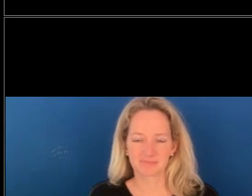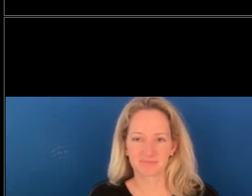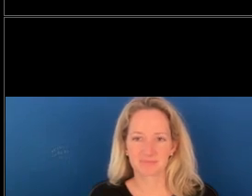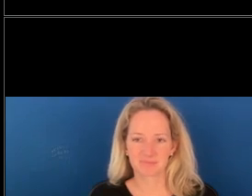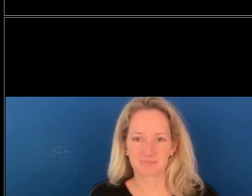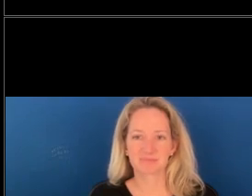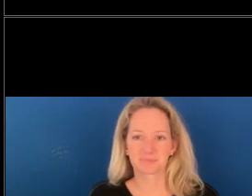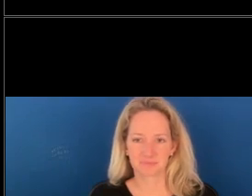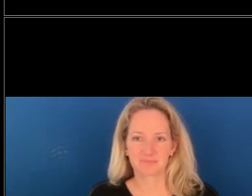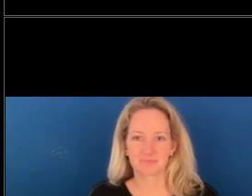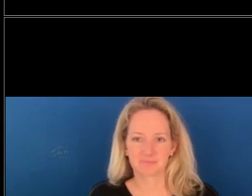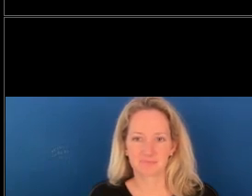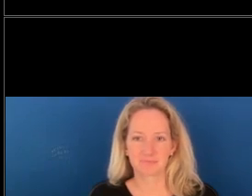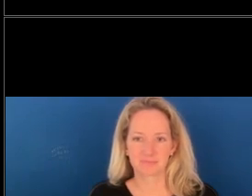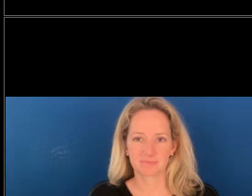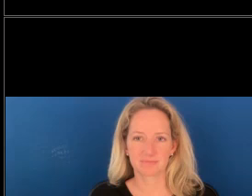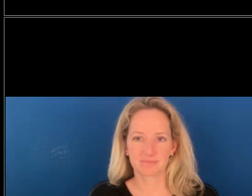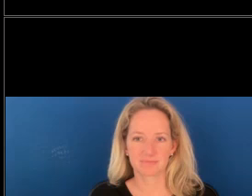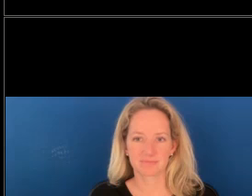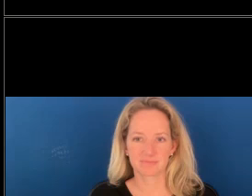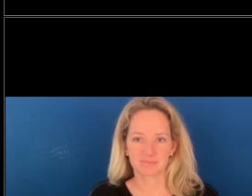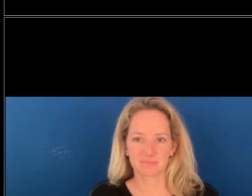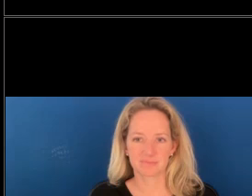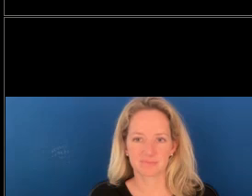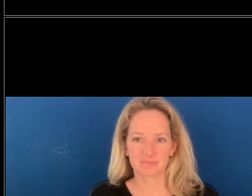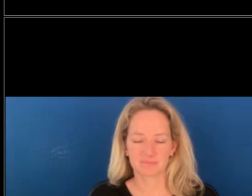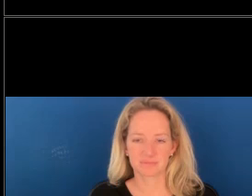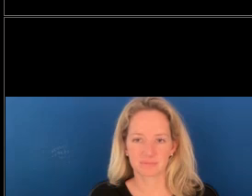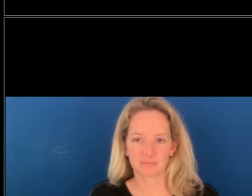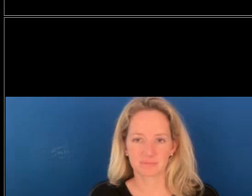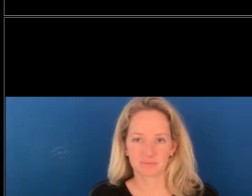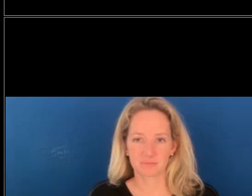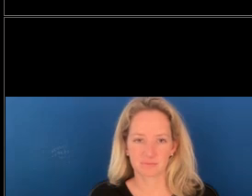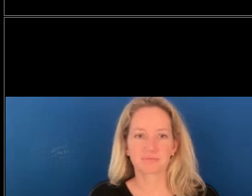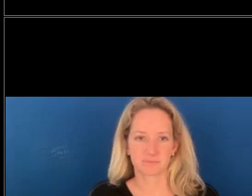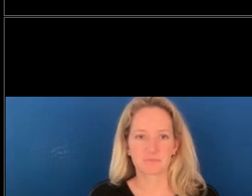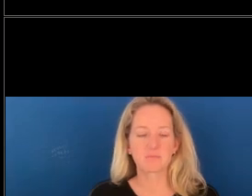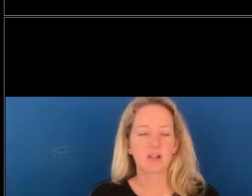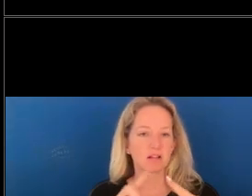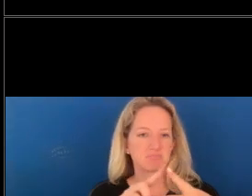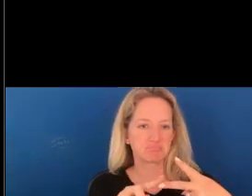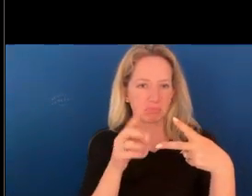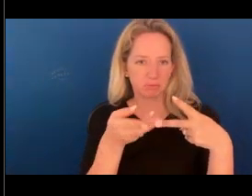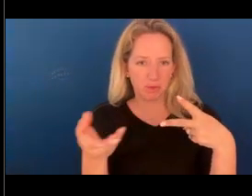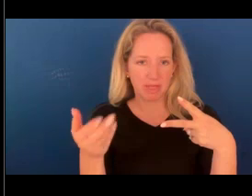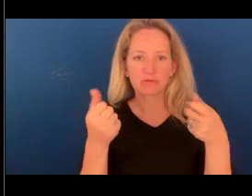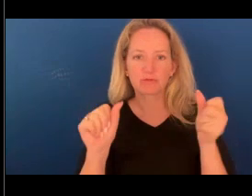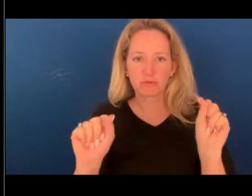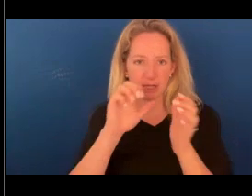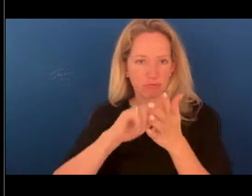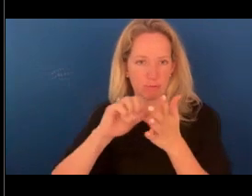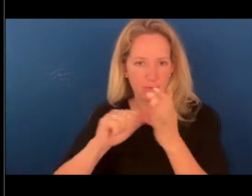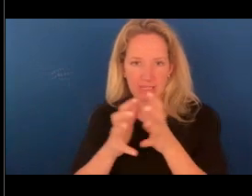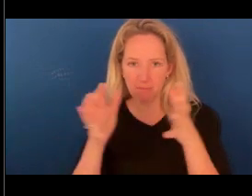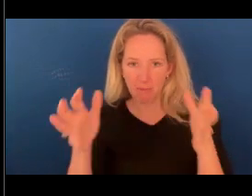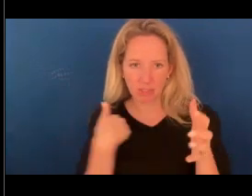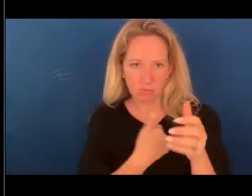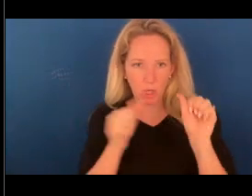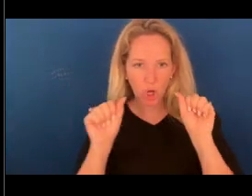funding. So part of that was to do two things, was to remove as much of marine debris as we could, and then also to